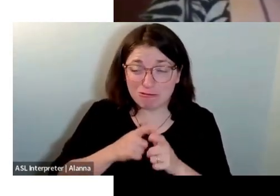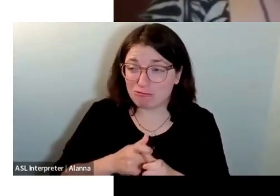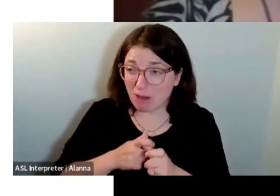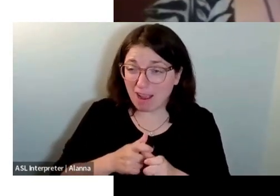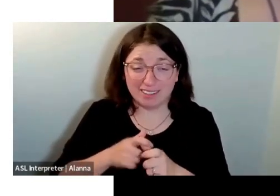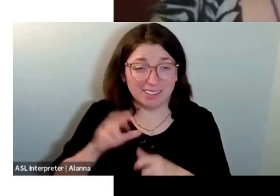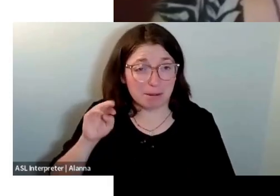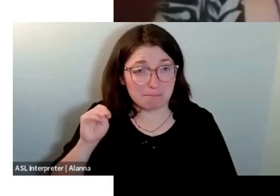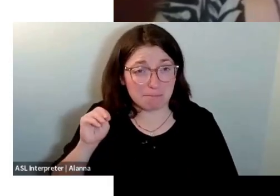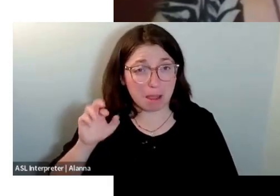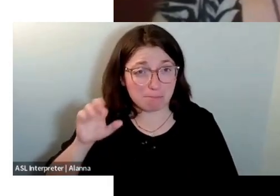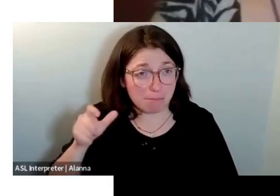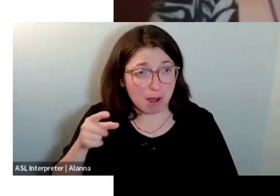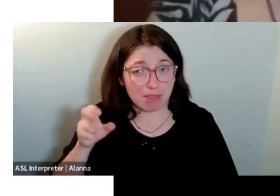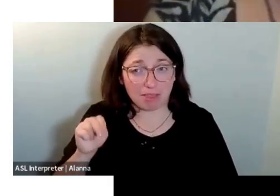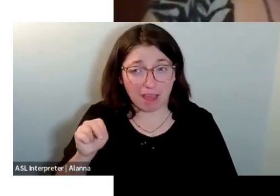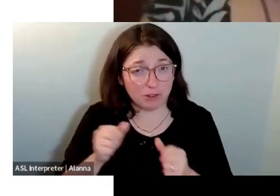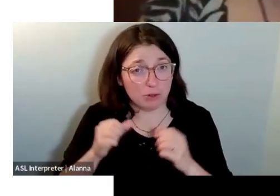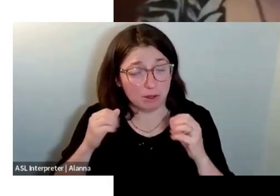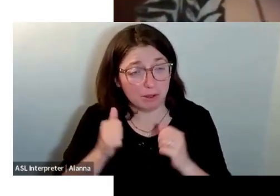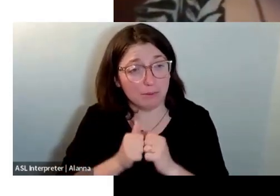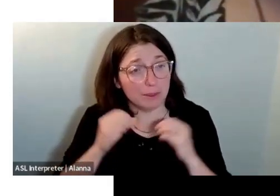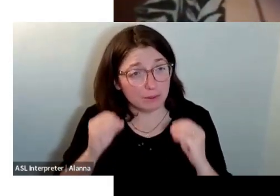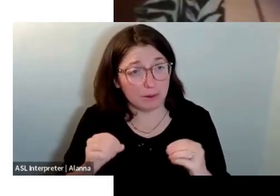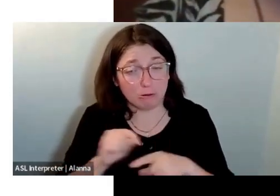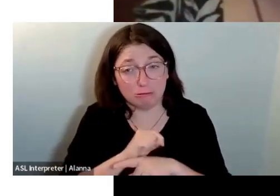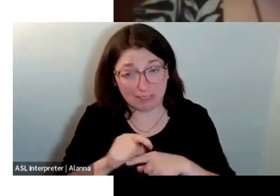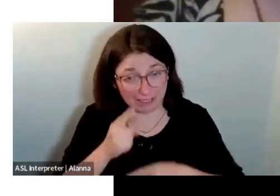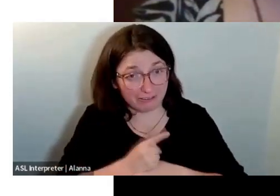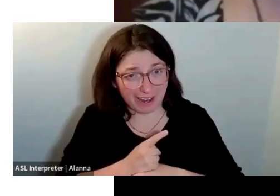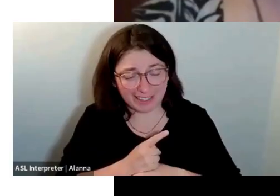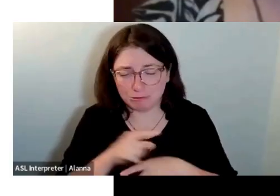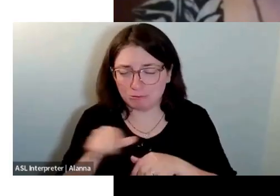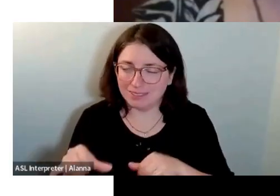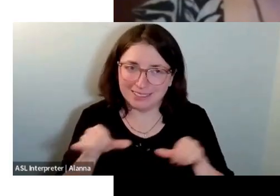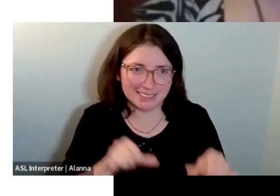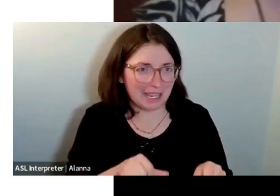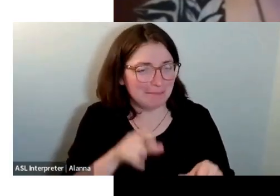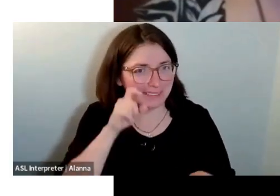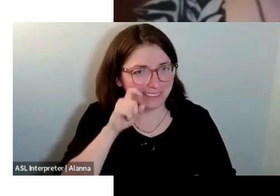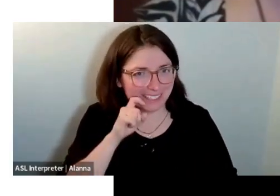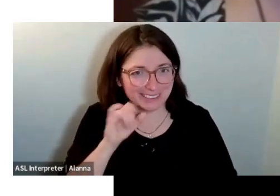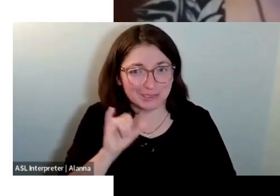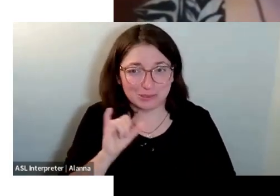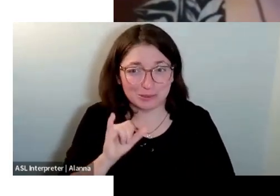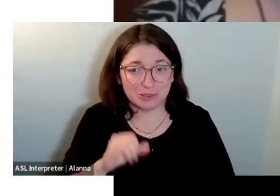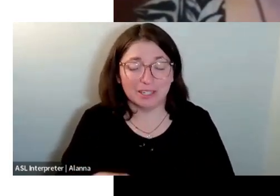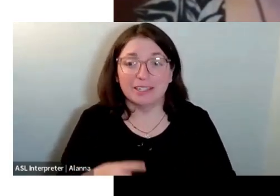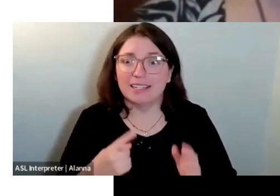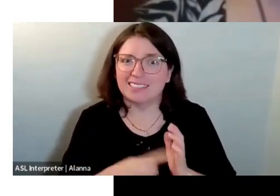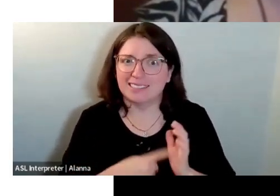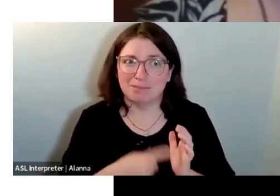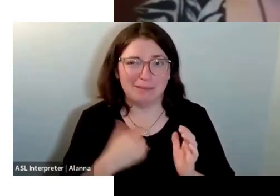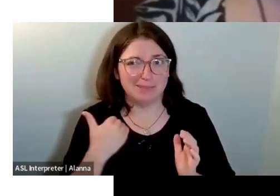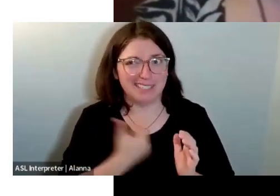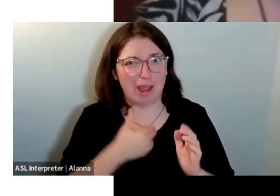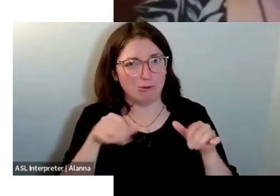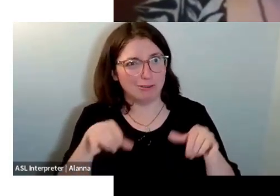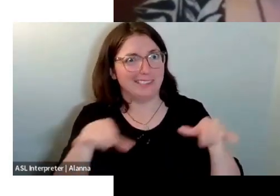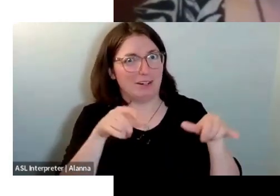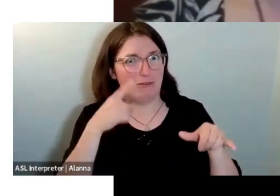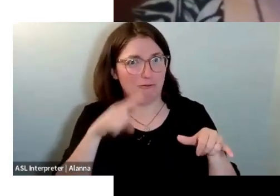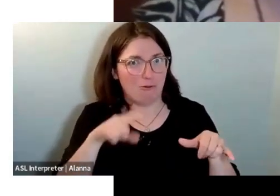Oh. Yeah, that's no good. Also, we hold ourselves to sometimes unreasonable standards.